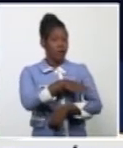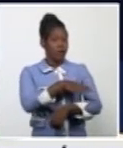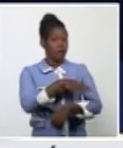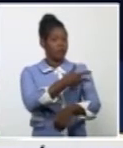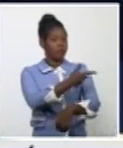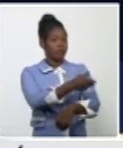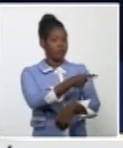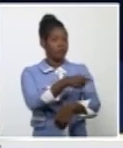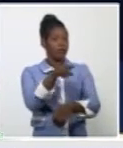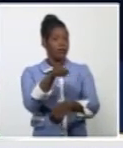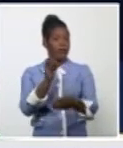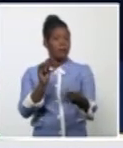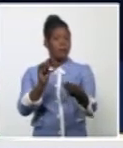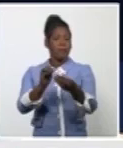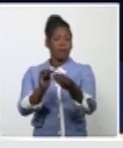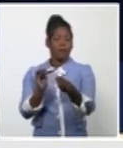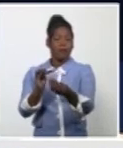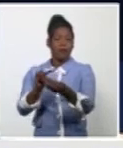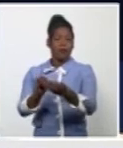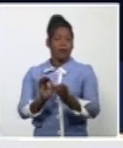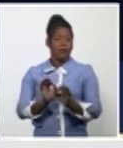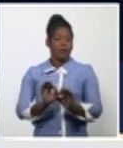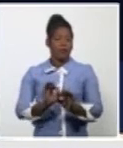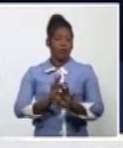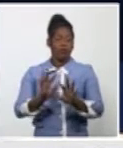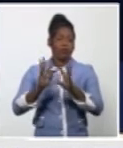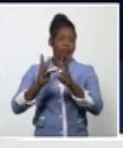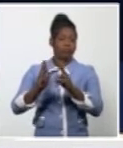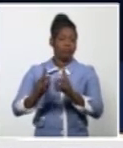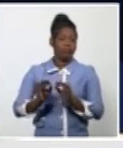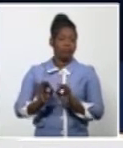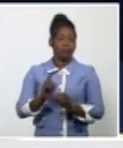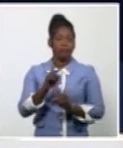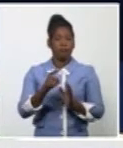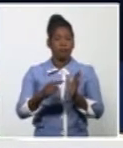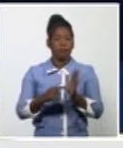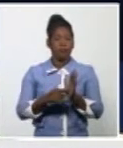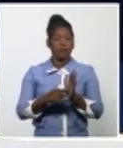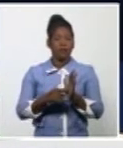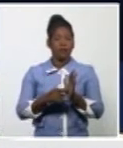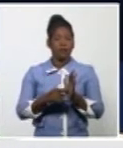are contacts of confirmed cases, and thus